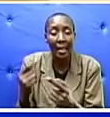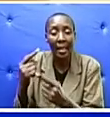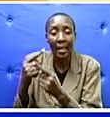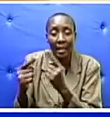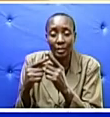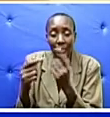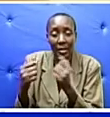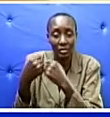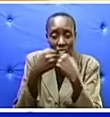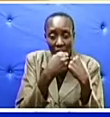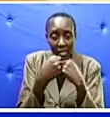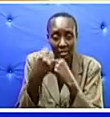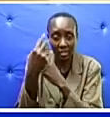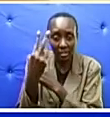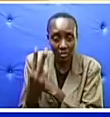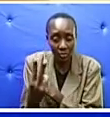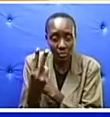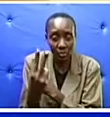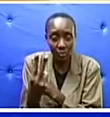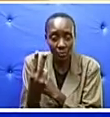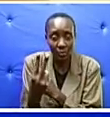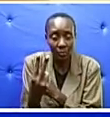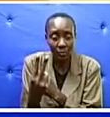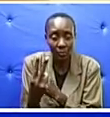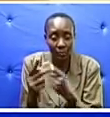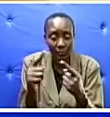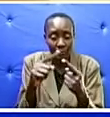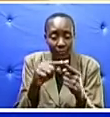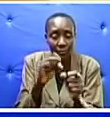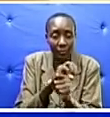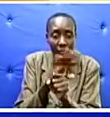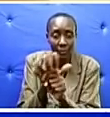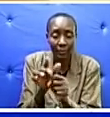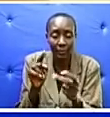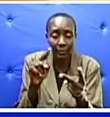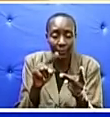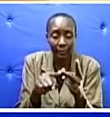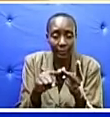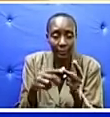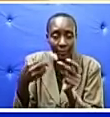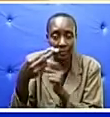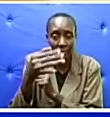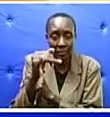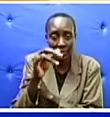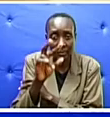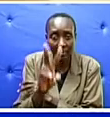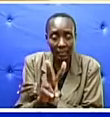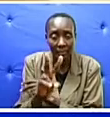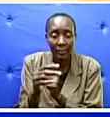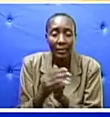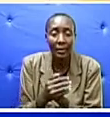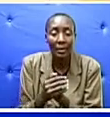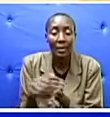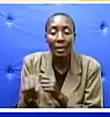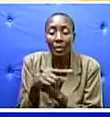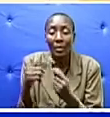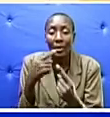awaiting to happen? And so, ladies and gentlemen, we were talking about